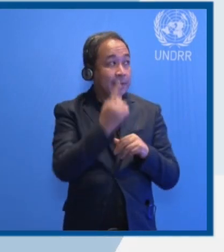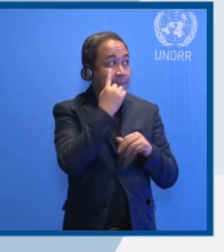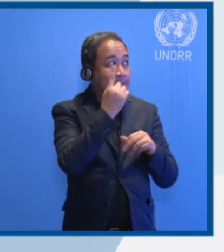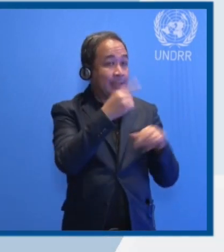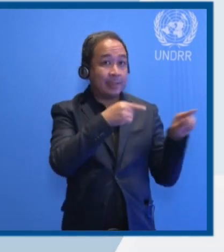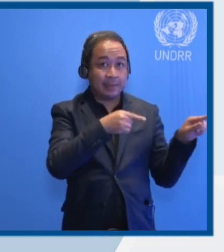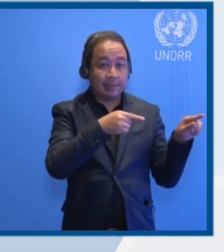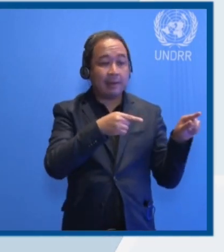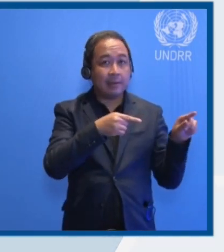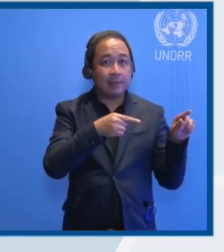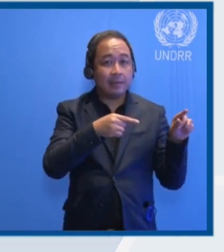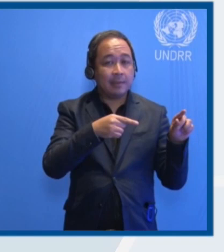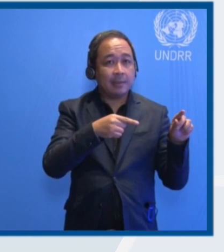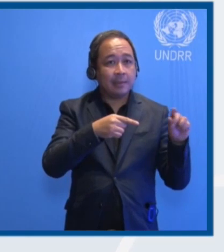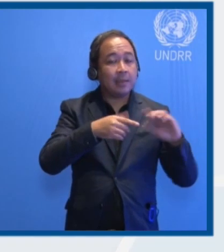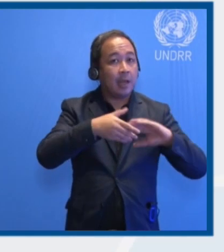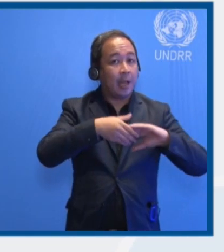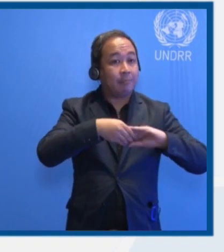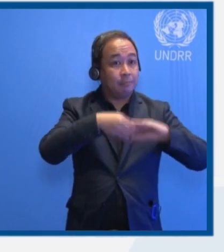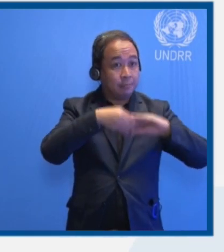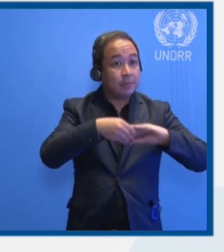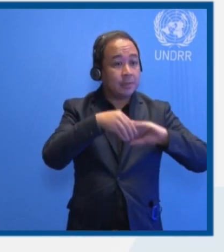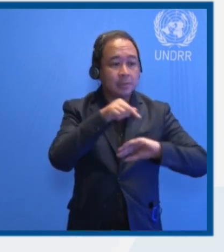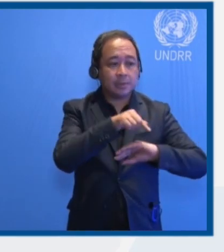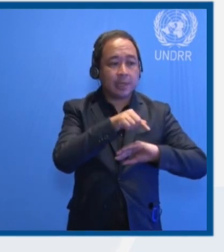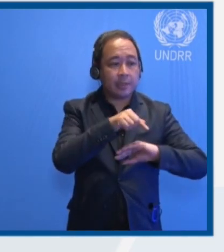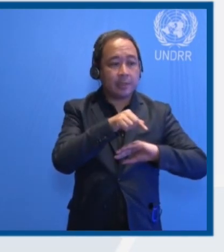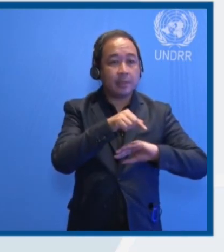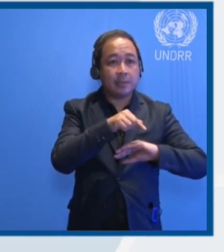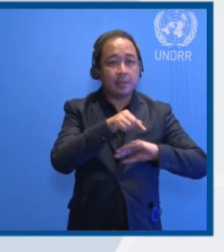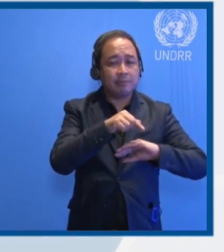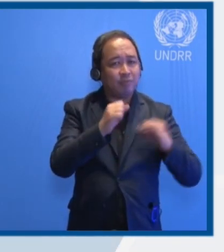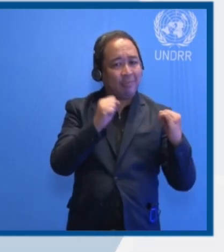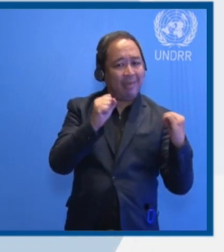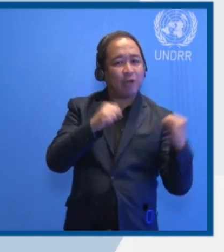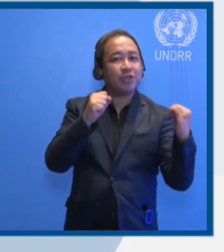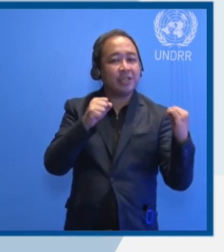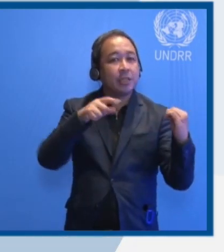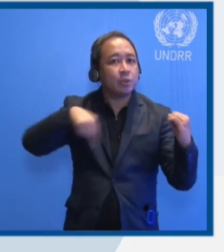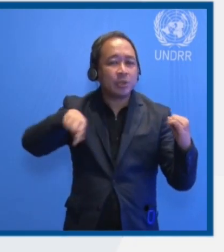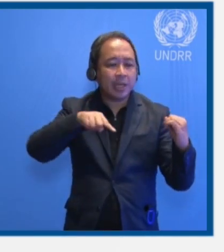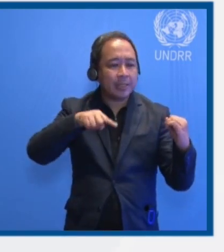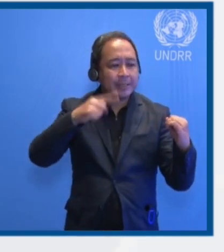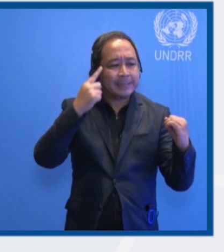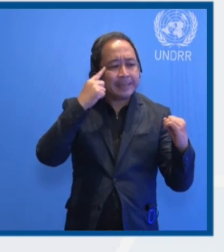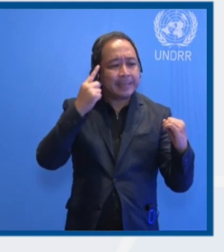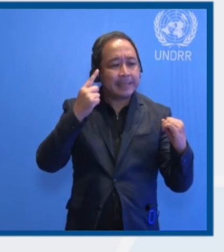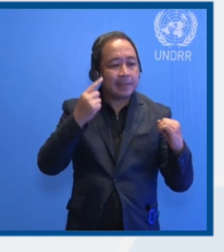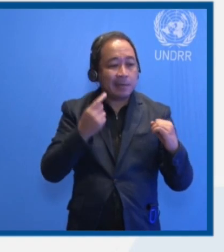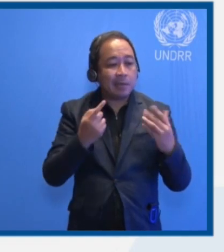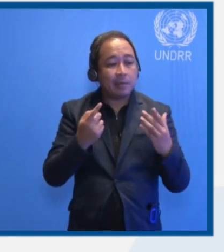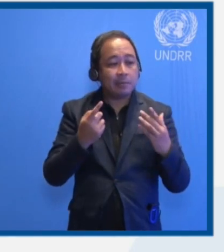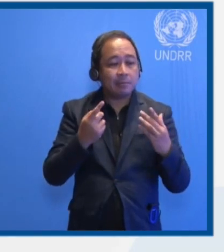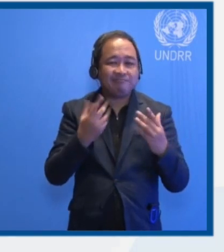actually happened is something that is so seriously absent most often, where there is a convergence between solution providers